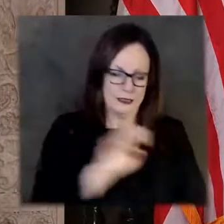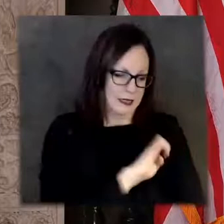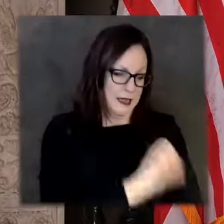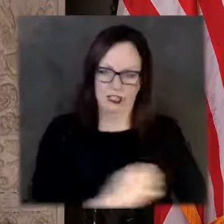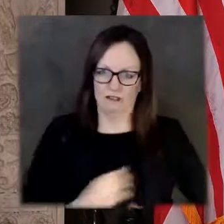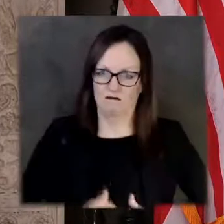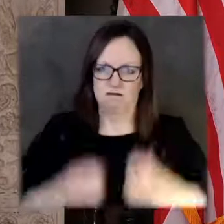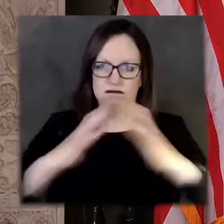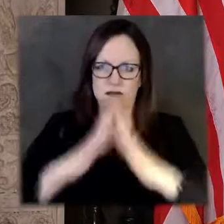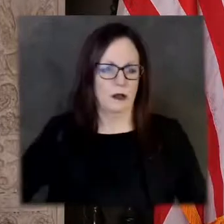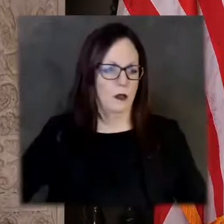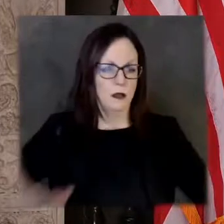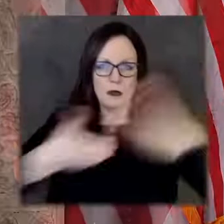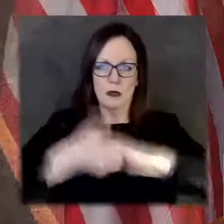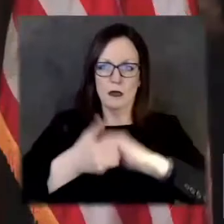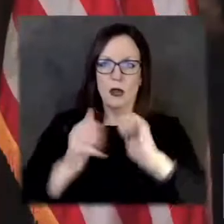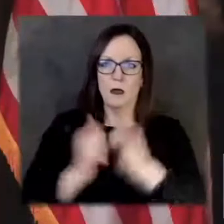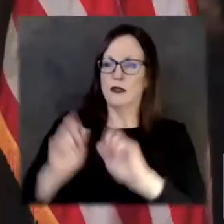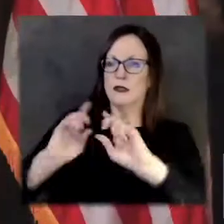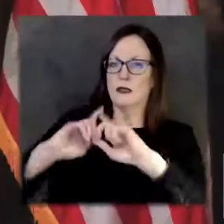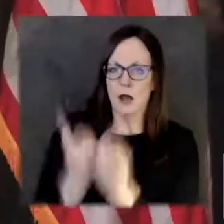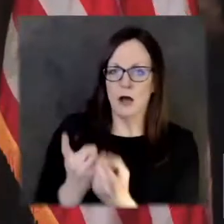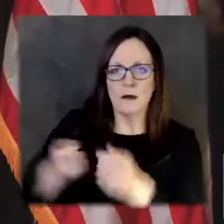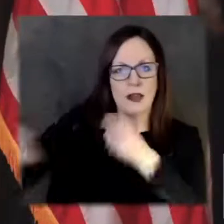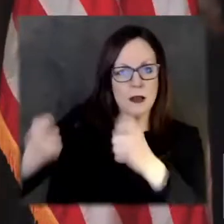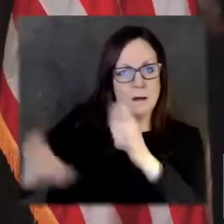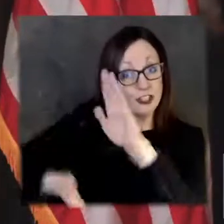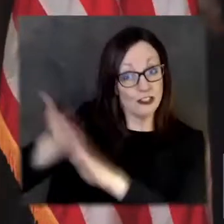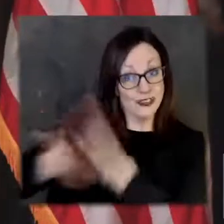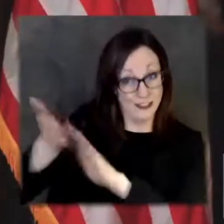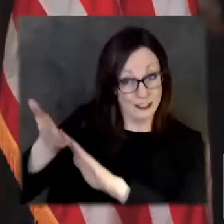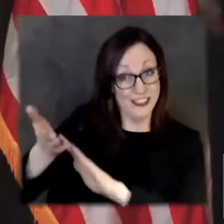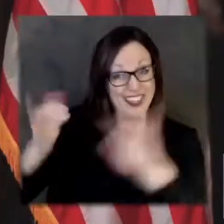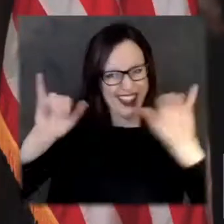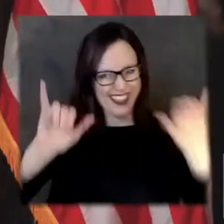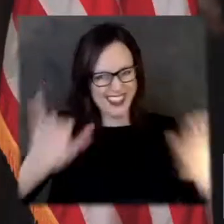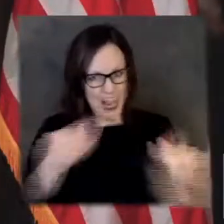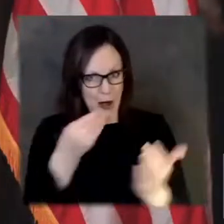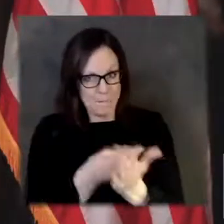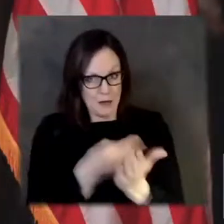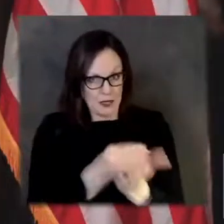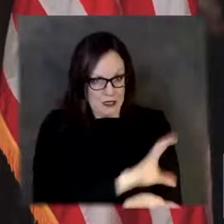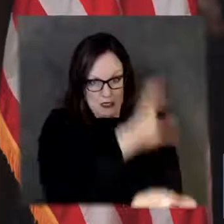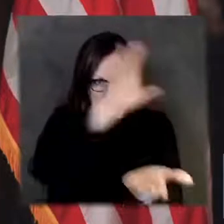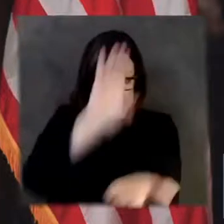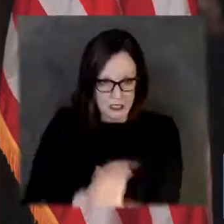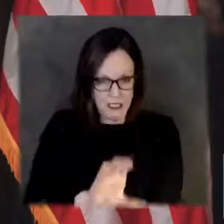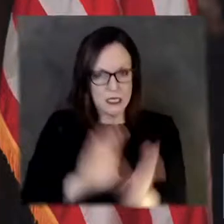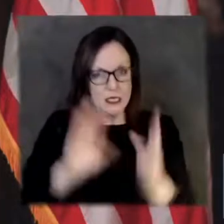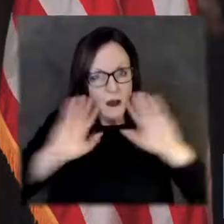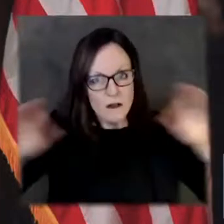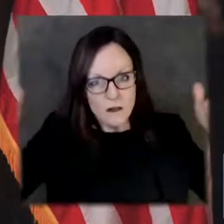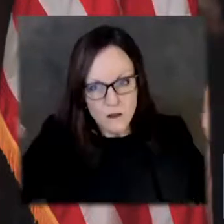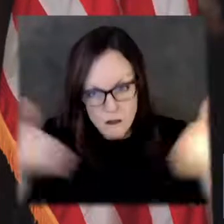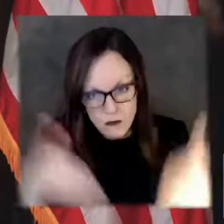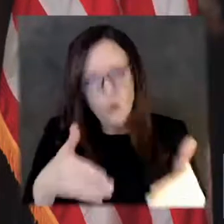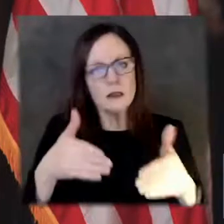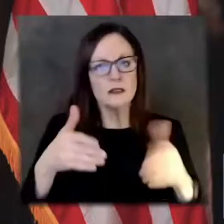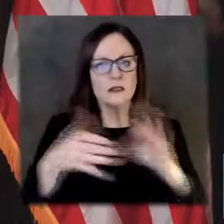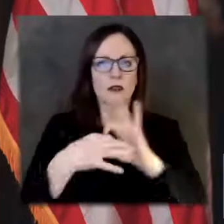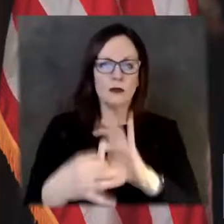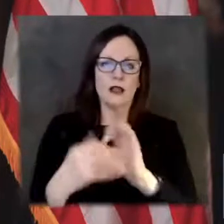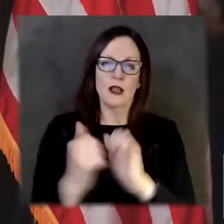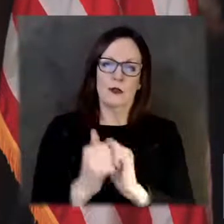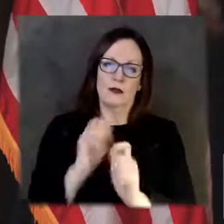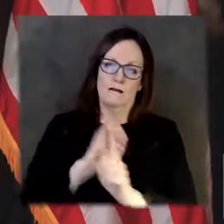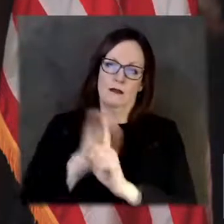of climate change in Wisconsin. I know we can deliver on the promise we make to our kids to leave them a better